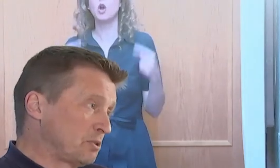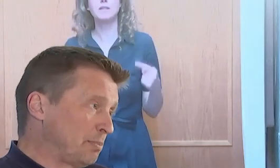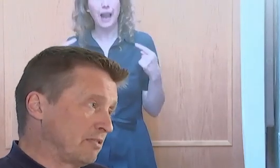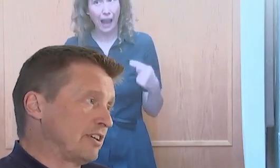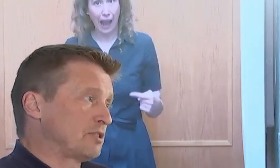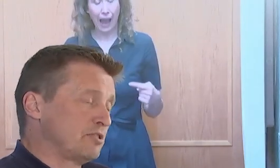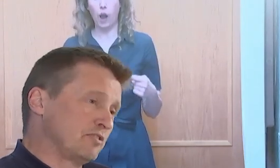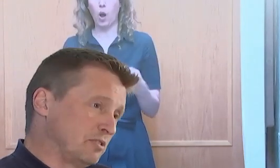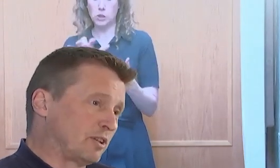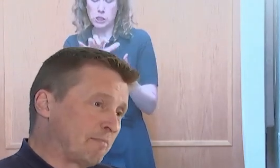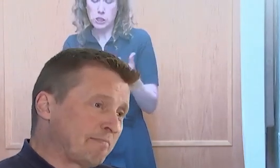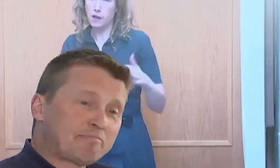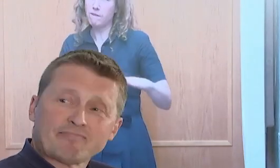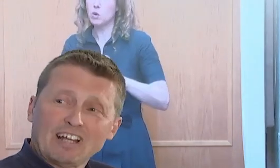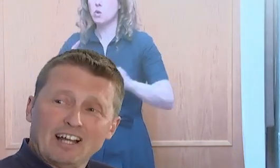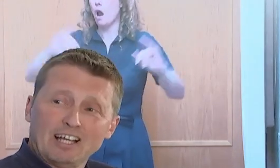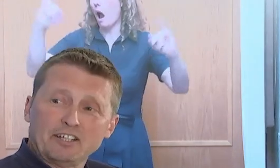a dystopian version of the future.